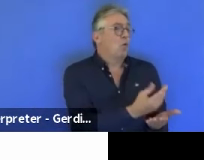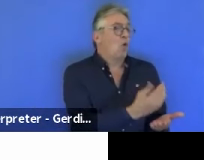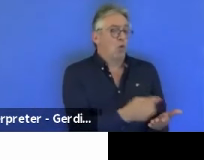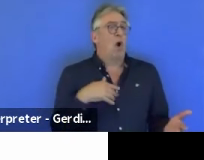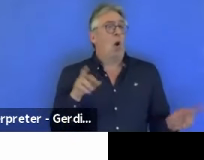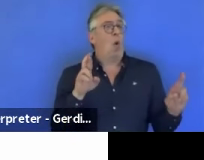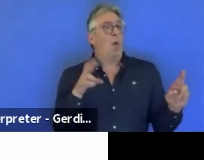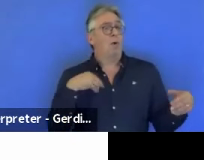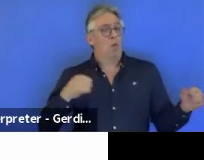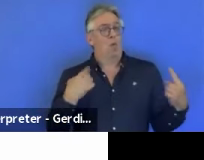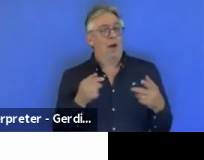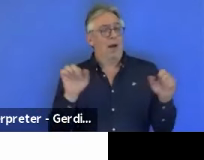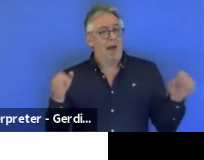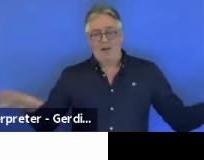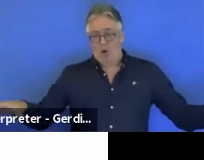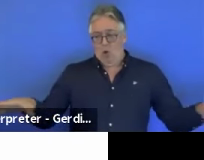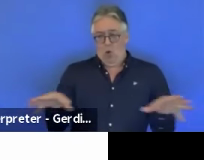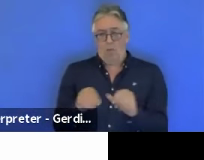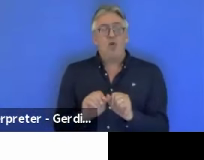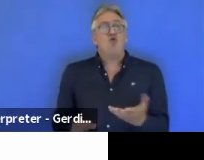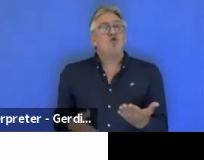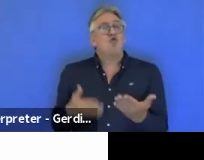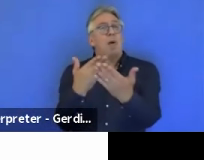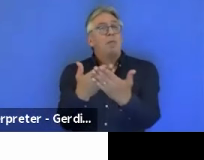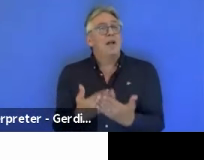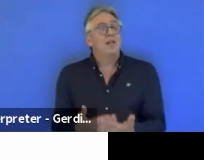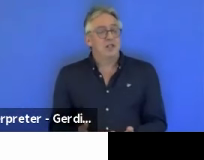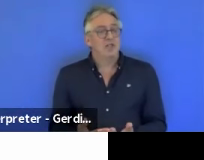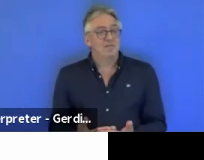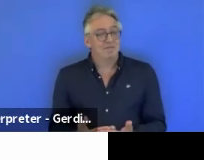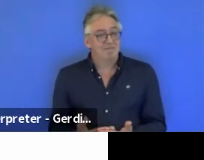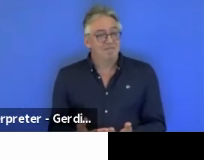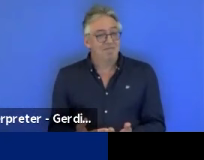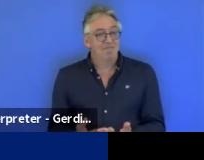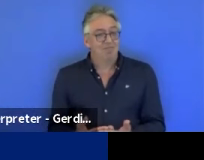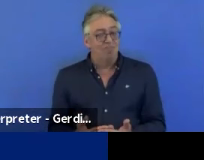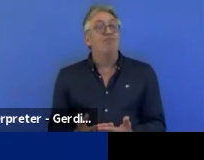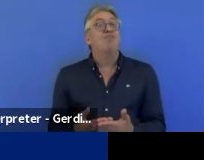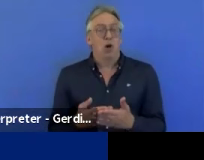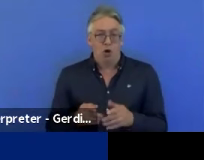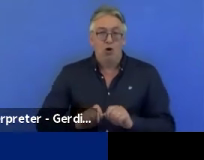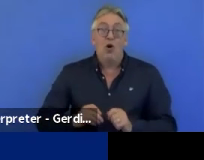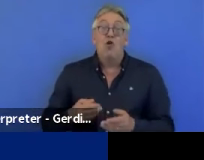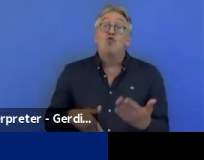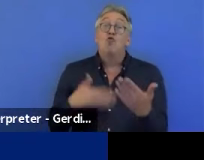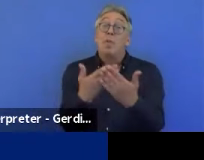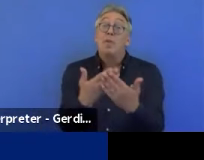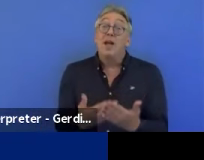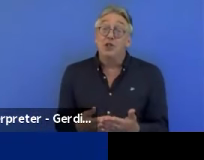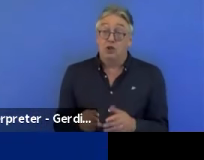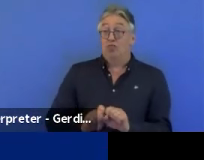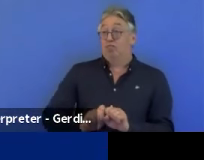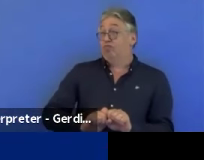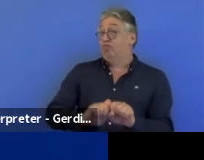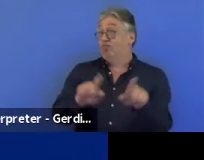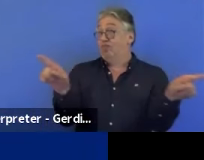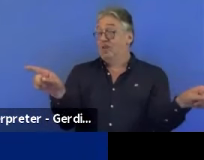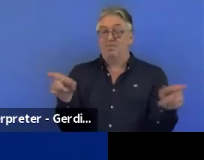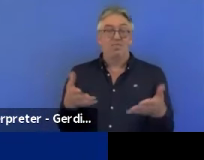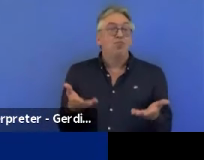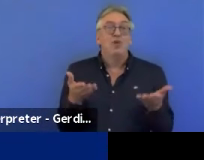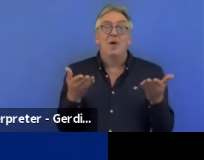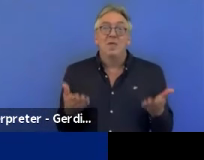publish and disseminate to continue to push forward some progress with UDL. We're doing our welcome. We'll do our